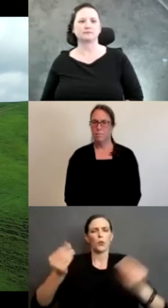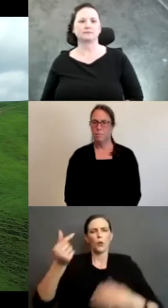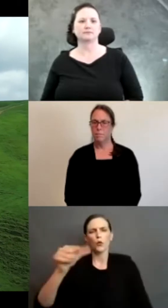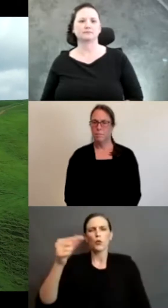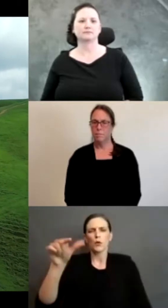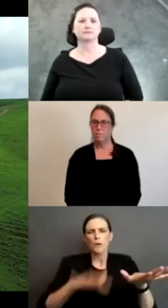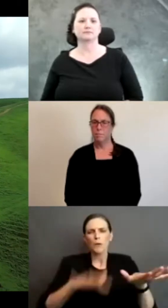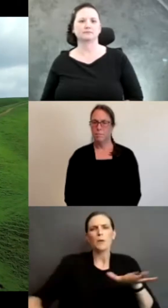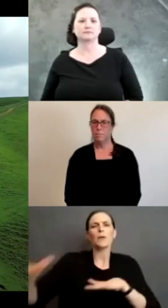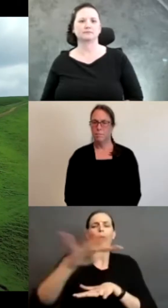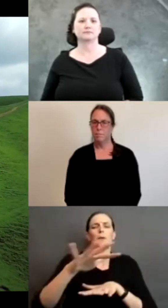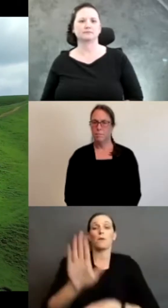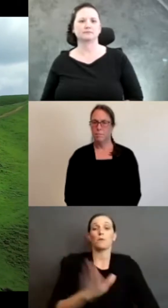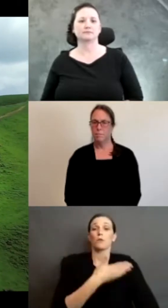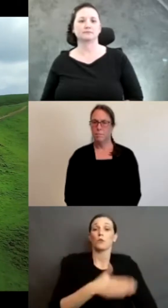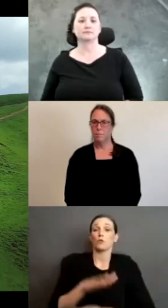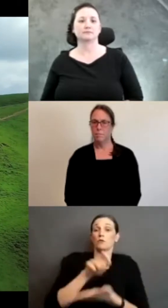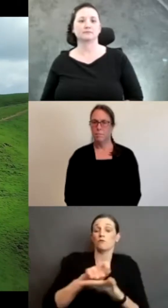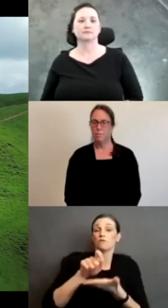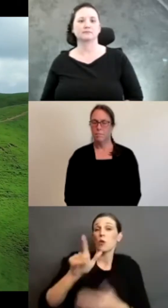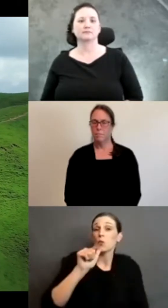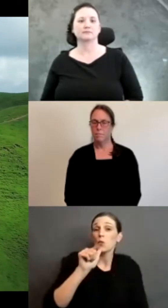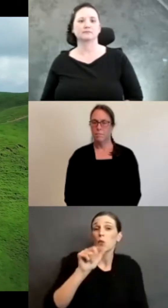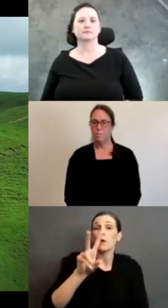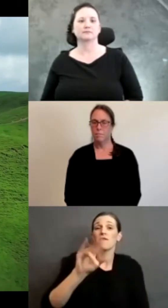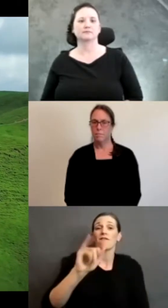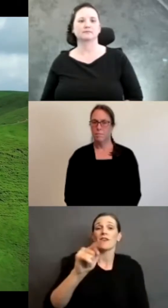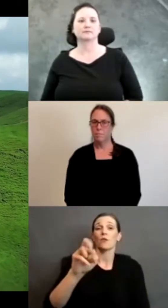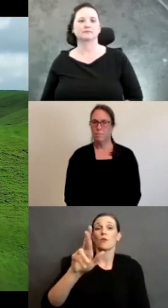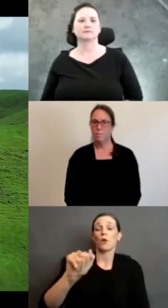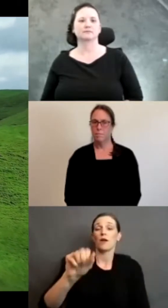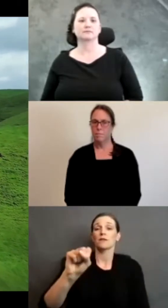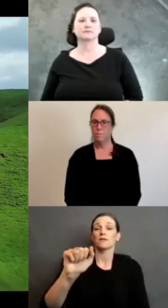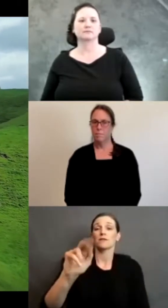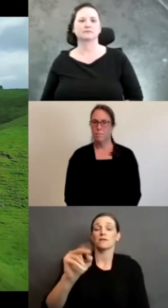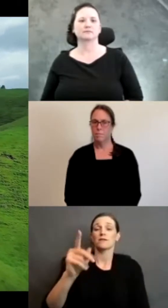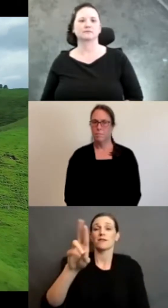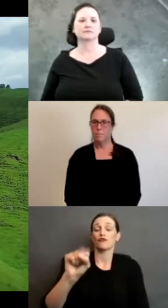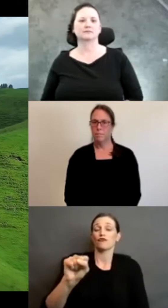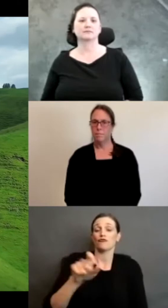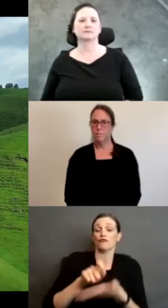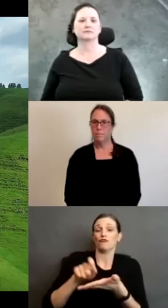Victoria Sanders. Written by the cast.